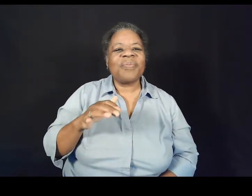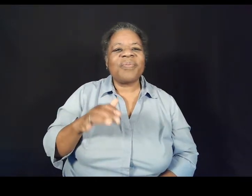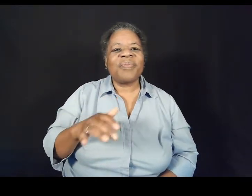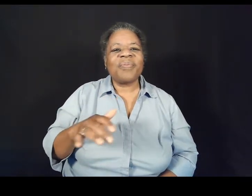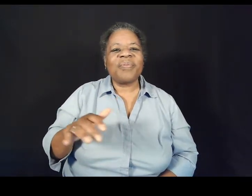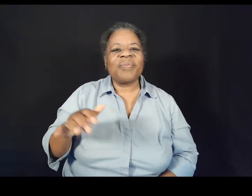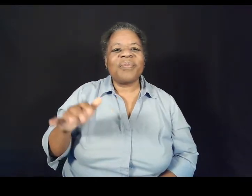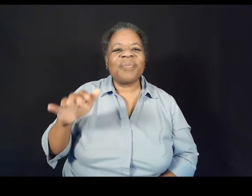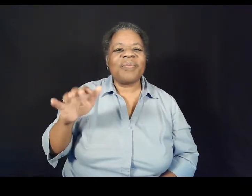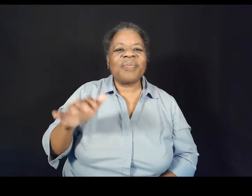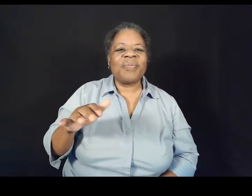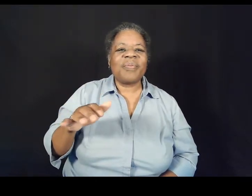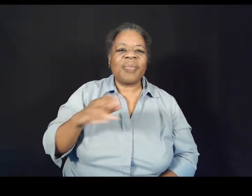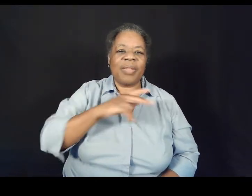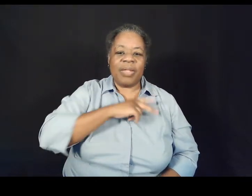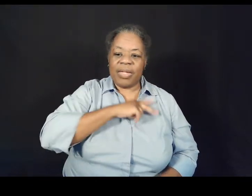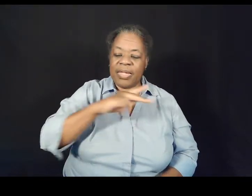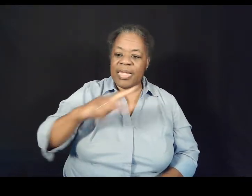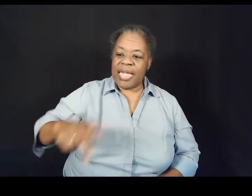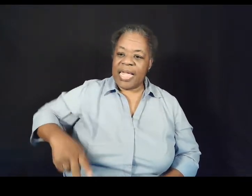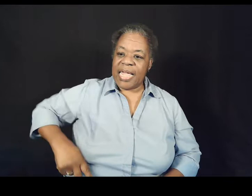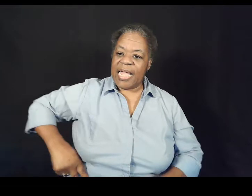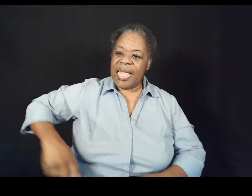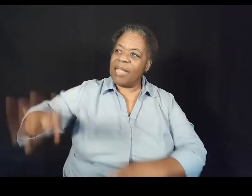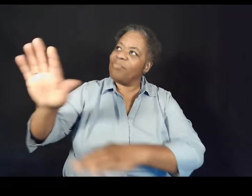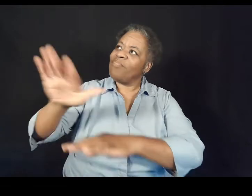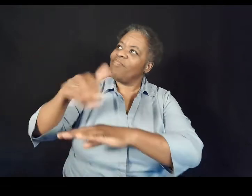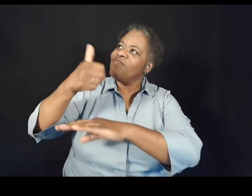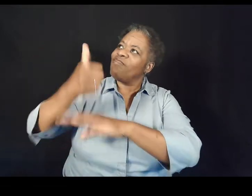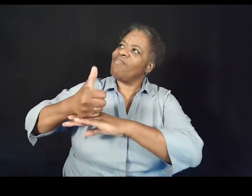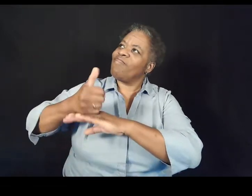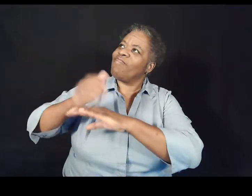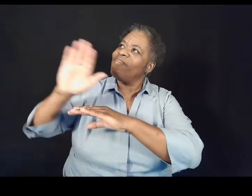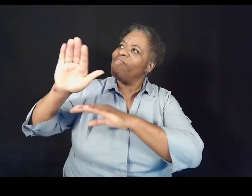There is a King seated on His throne.